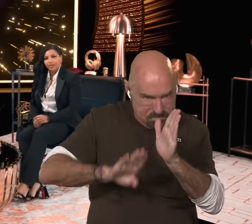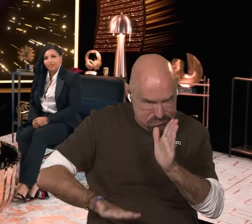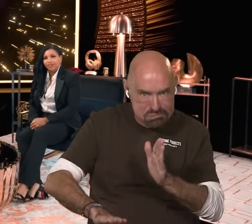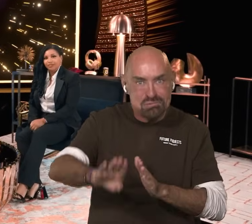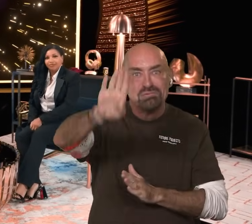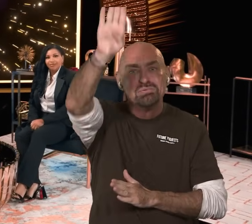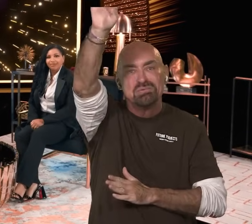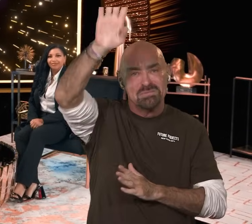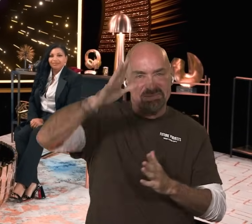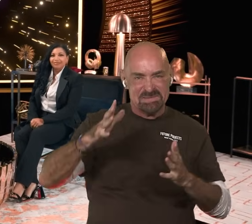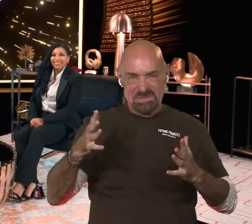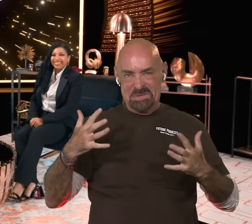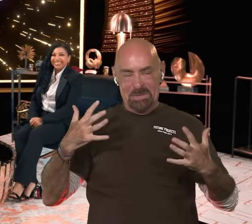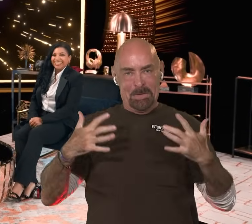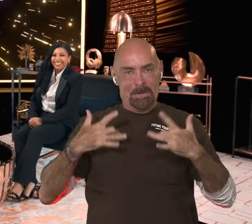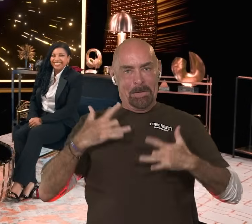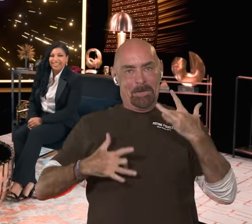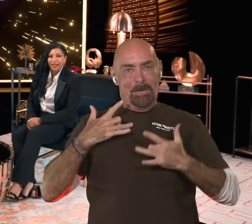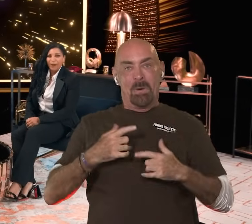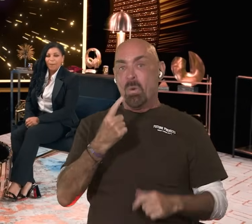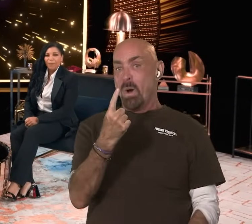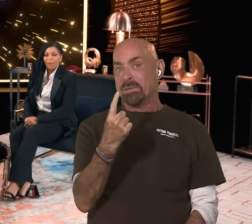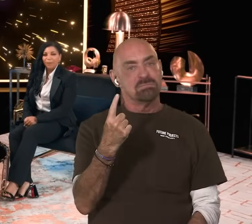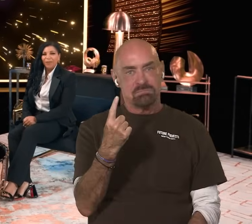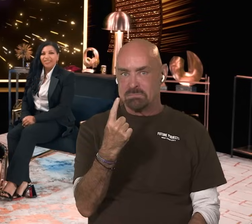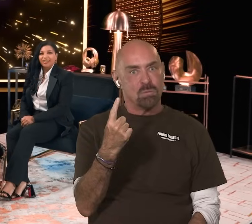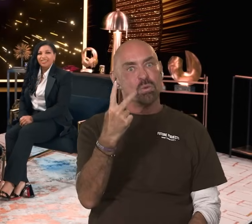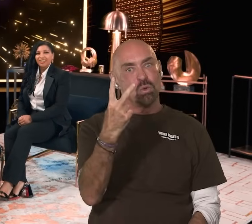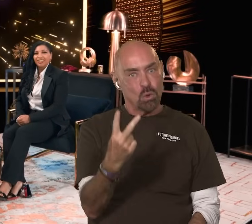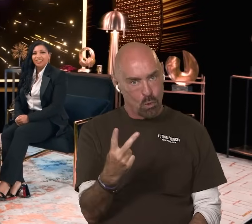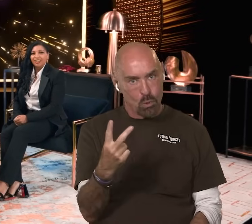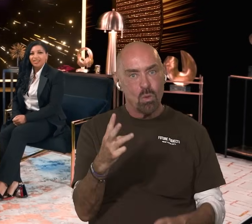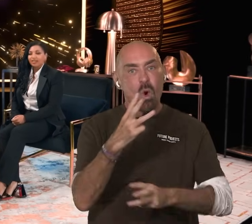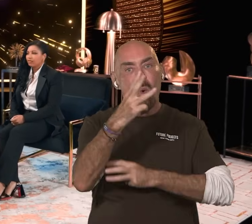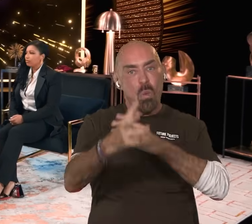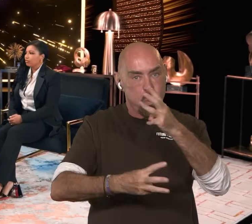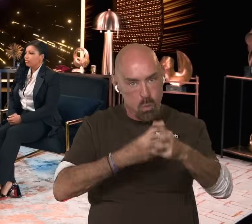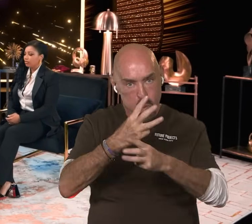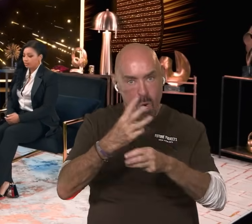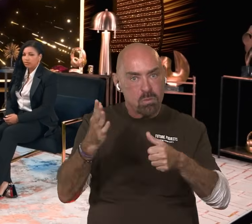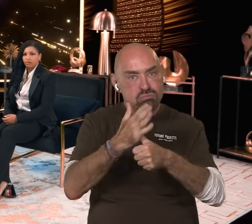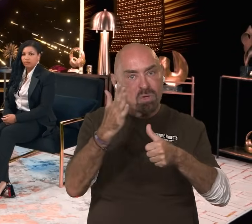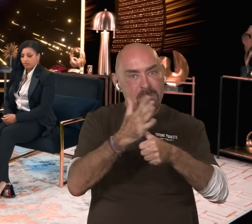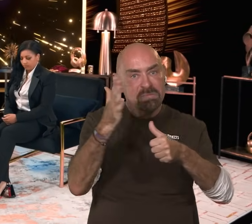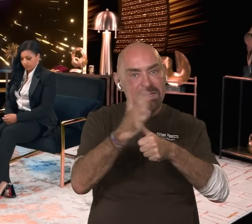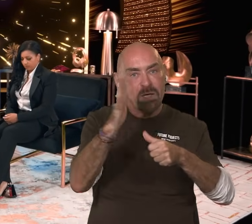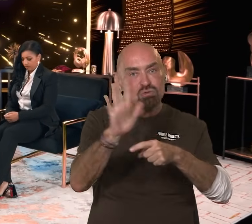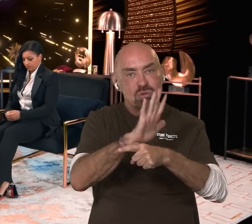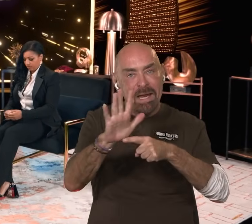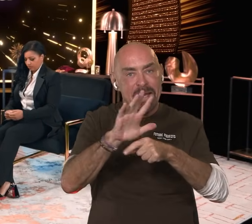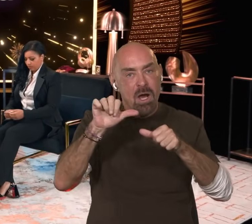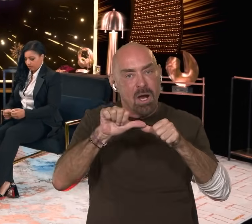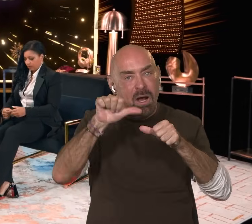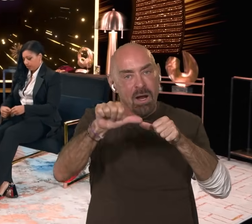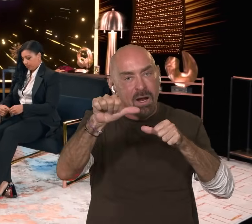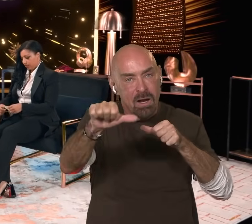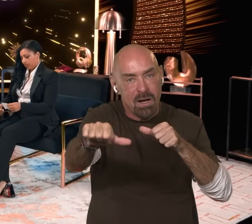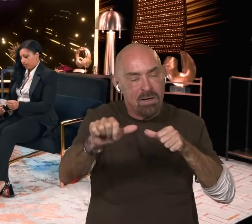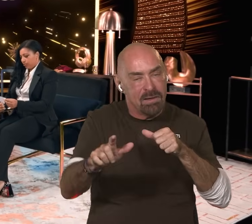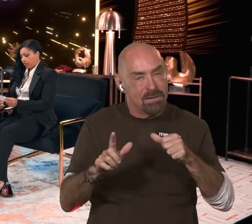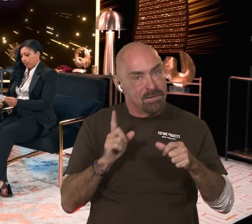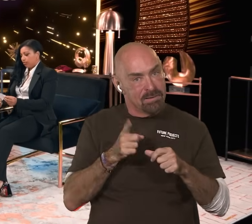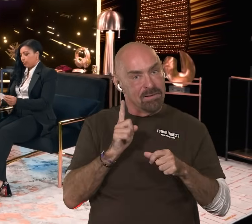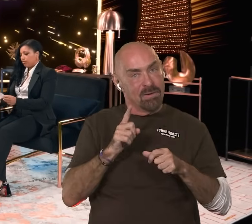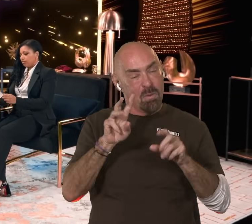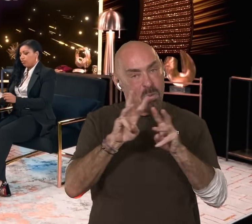up. That's right! We're wrapping things up today with not 1, but 2 world premiere trailers in a row. It's like buy one,